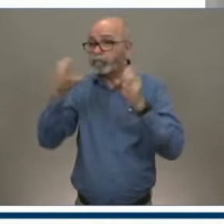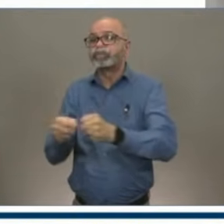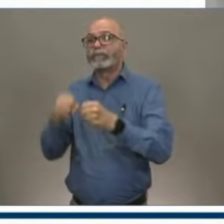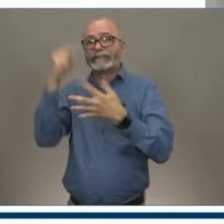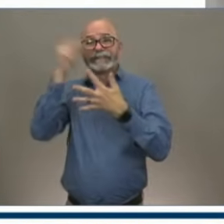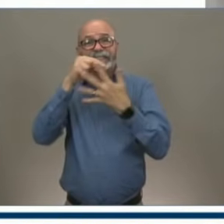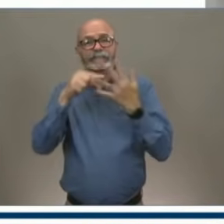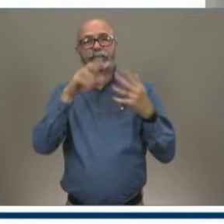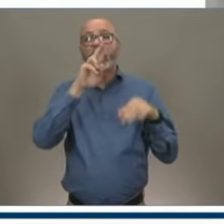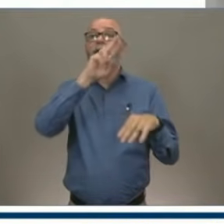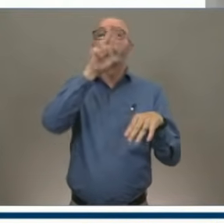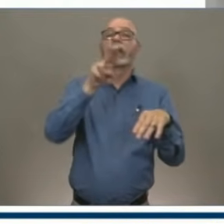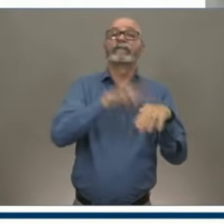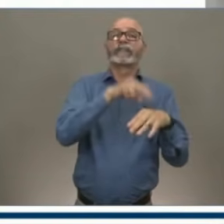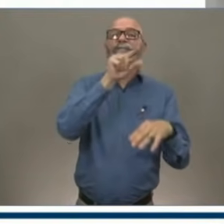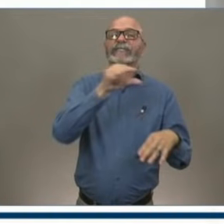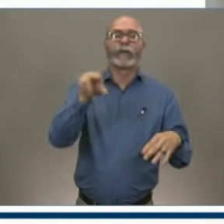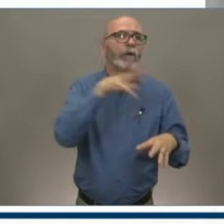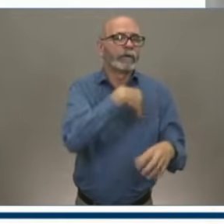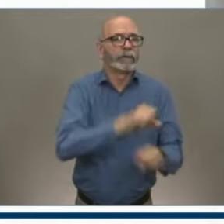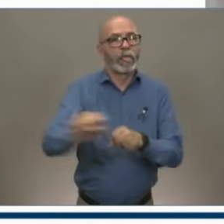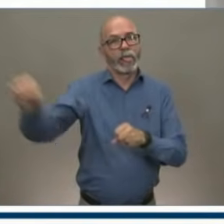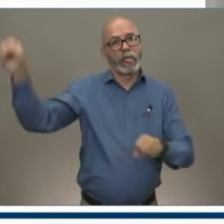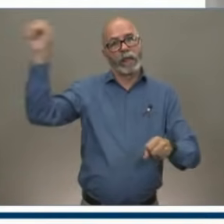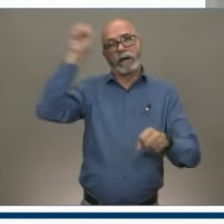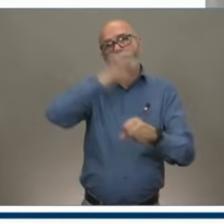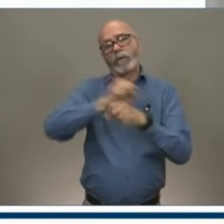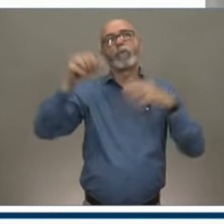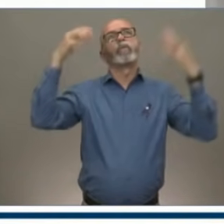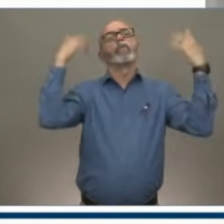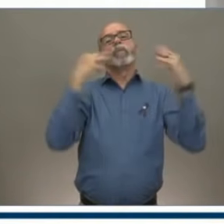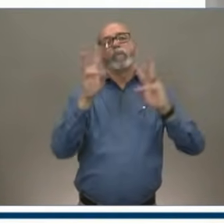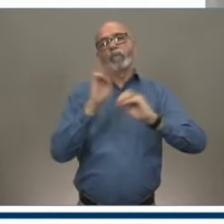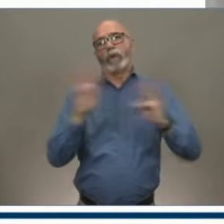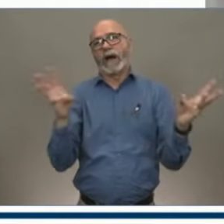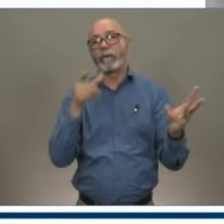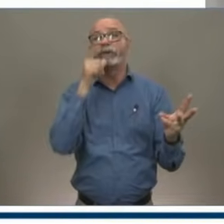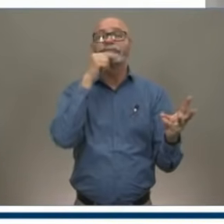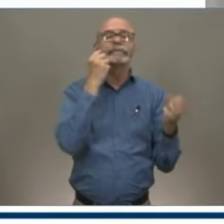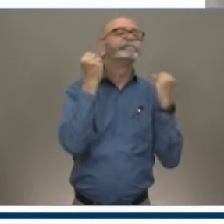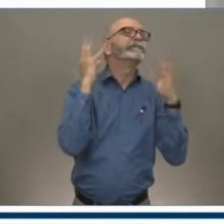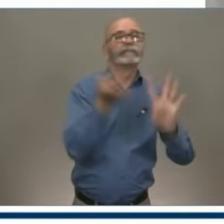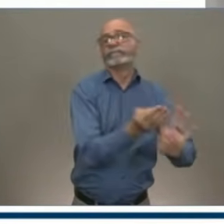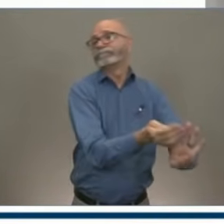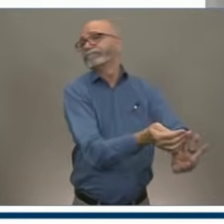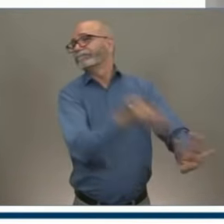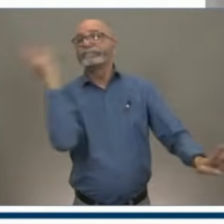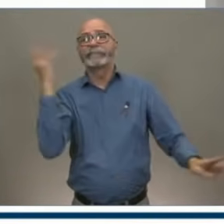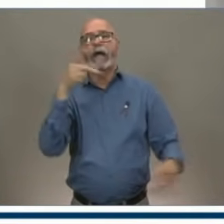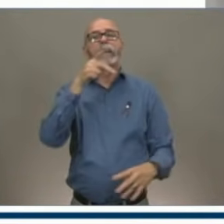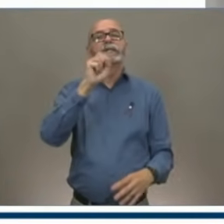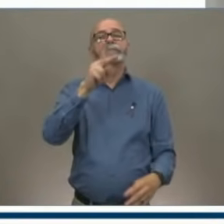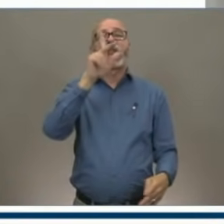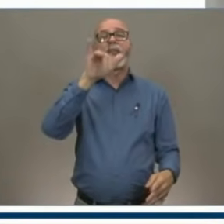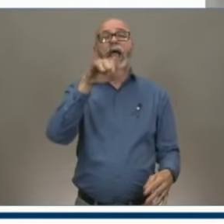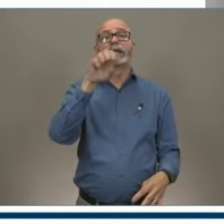work very hard with all of the suppliers around the world to ensure that Canada